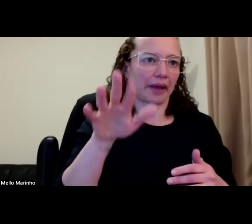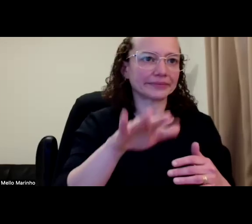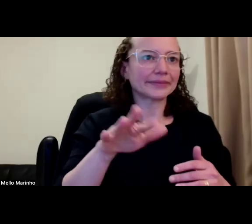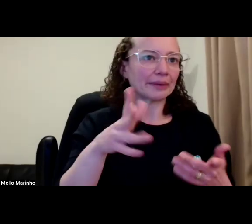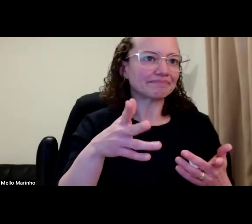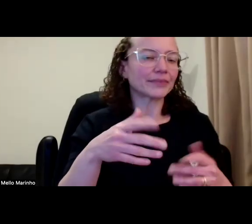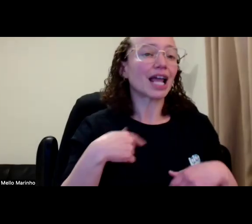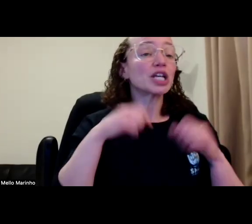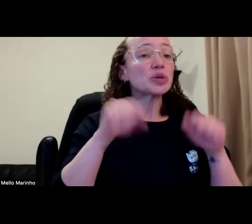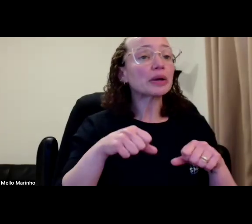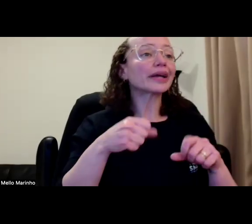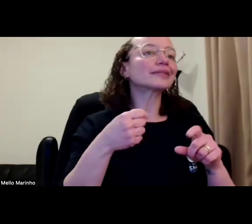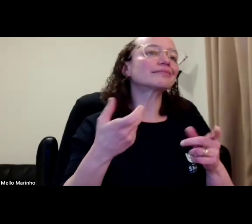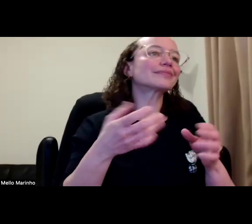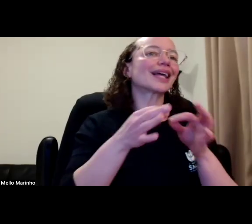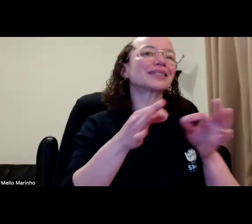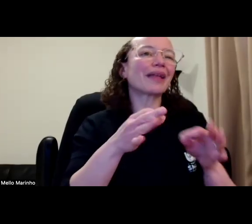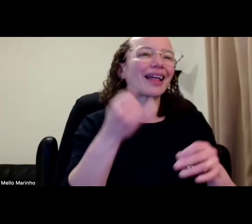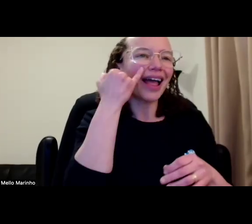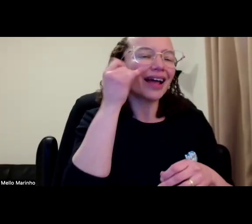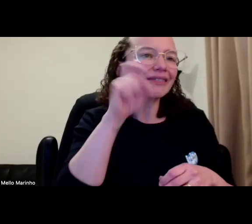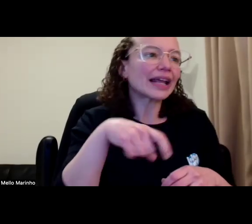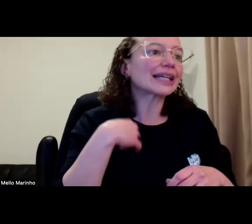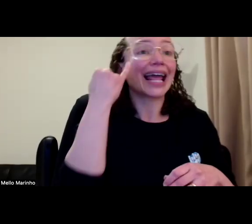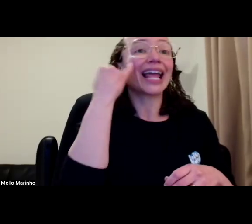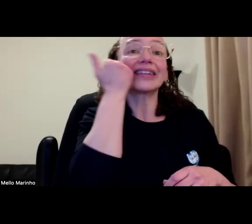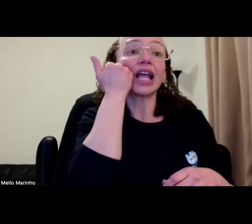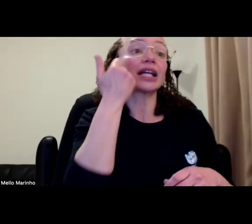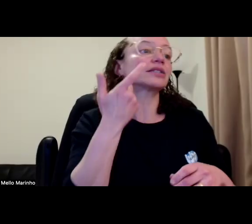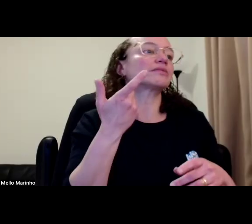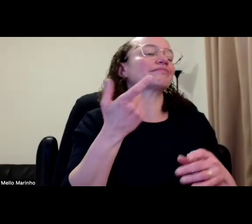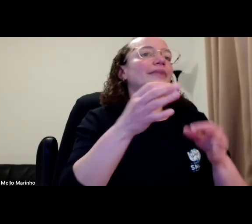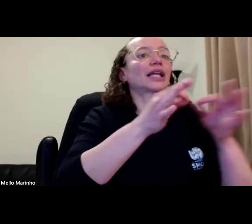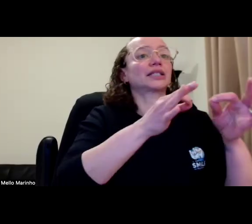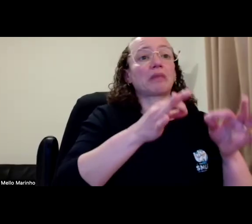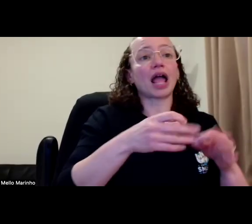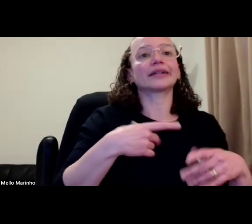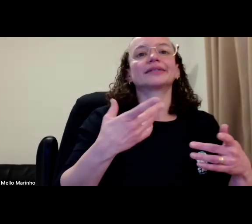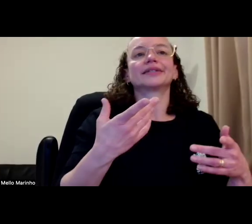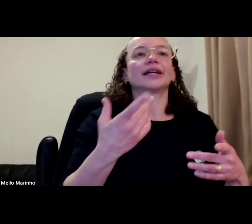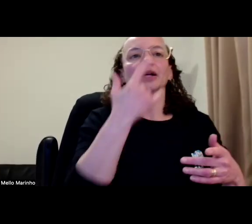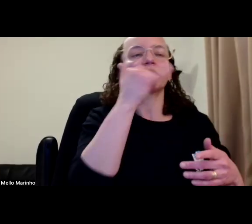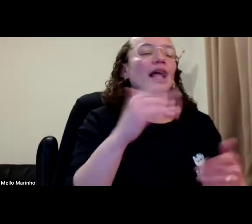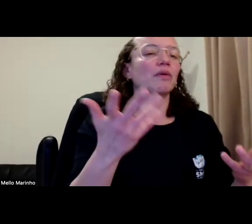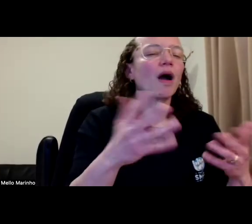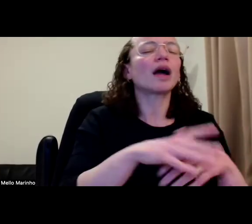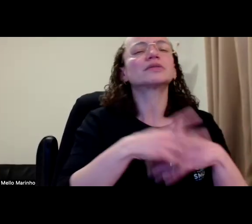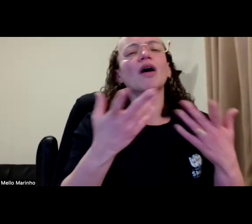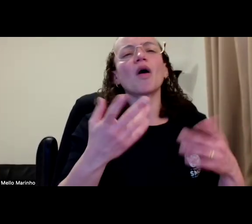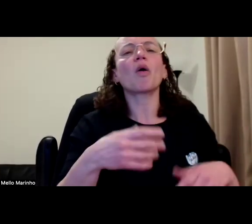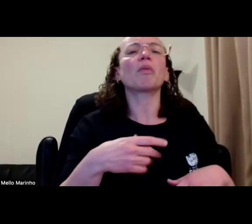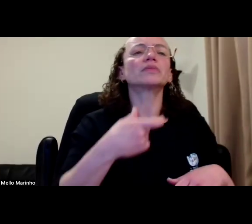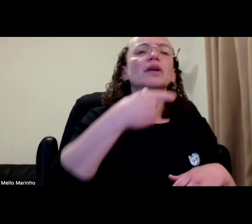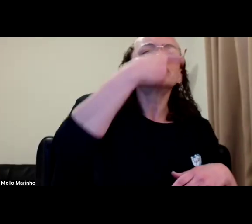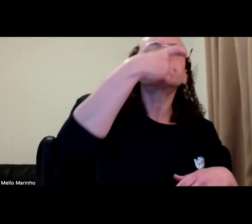Typically, those are just fingerspelled Invisalign. You can explain if you need to, like if the dentist is explaining what